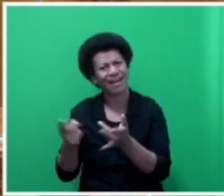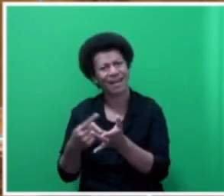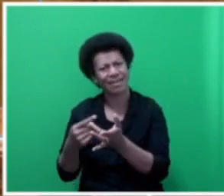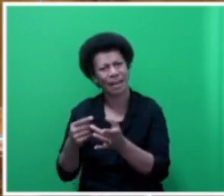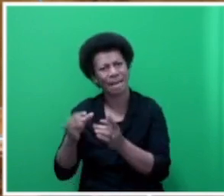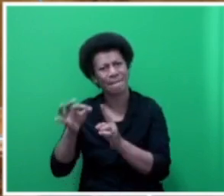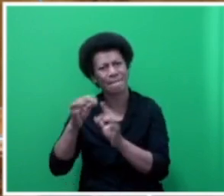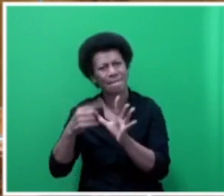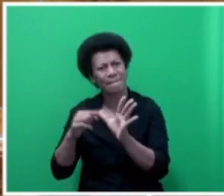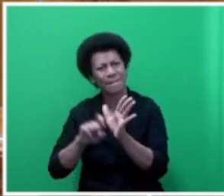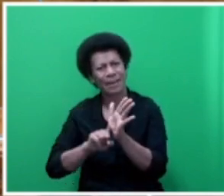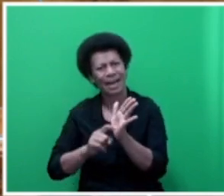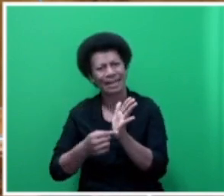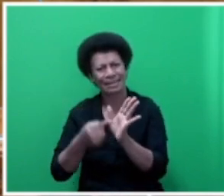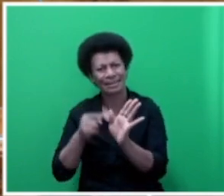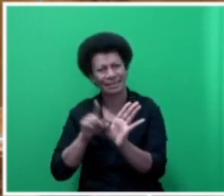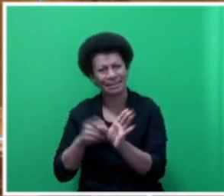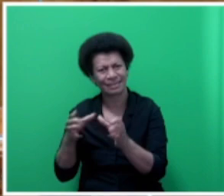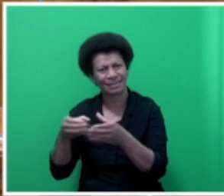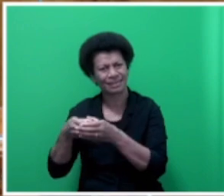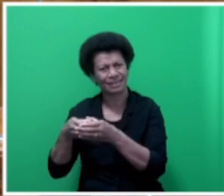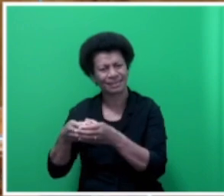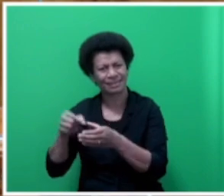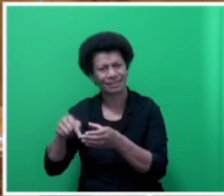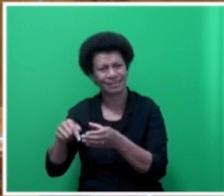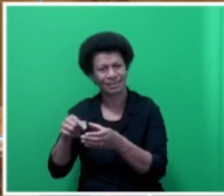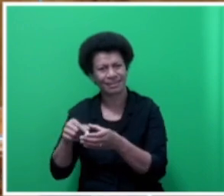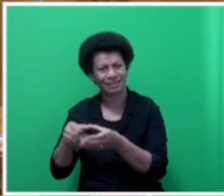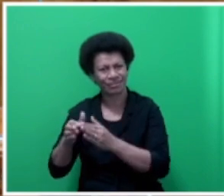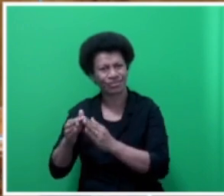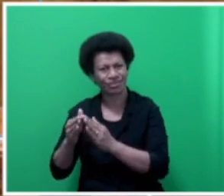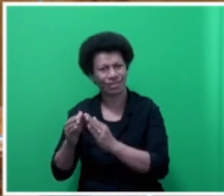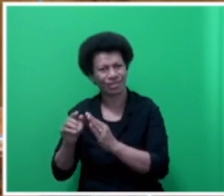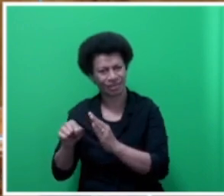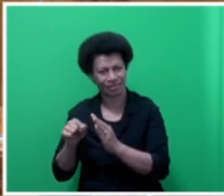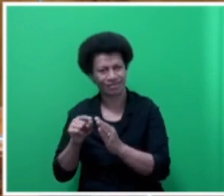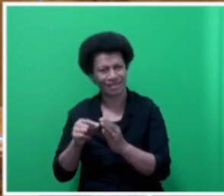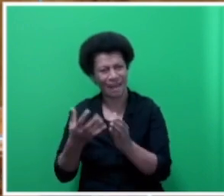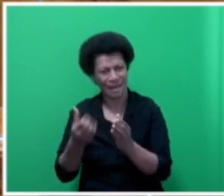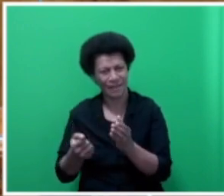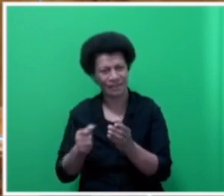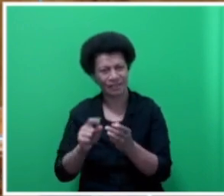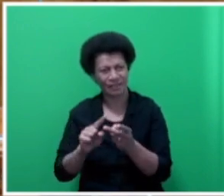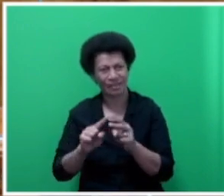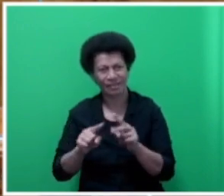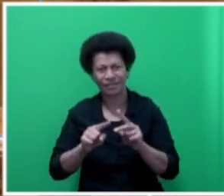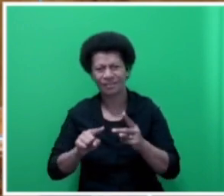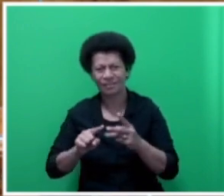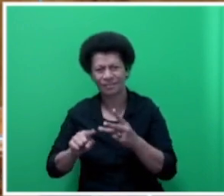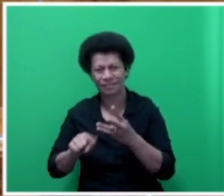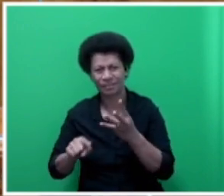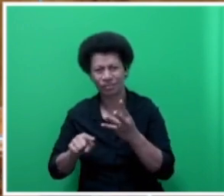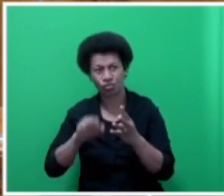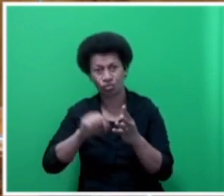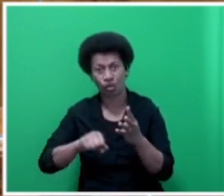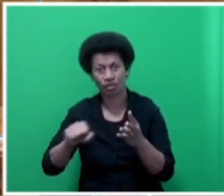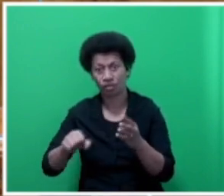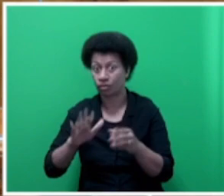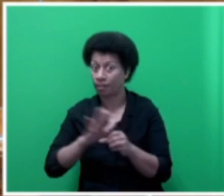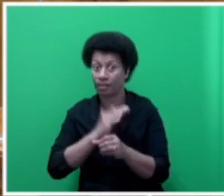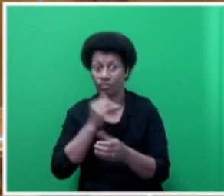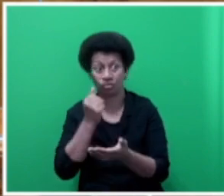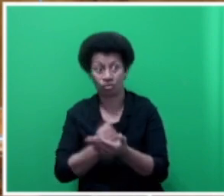When we introduced the Fijian Affairs Scholarship in the multi-ethnic affairs to ensure, because most of